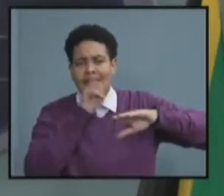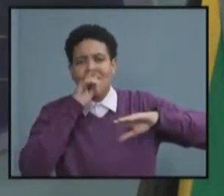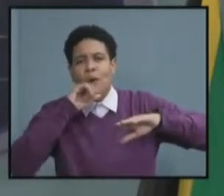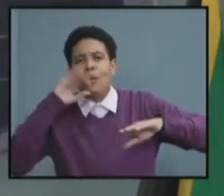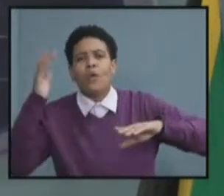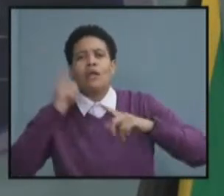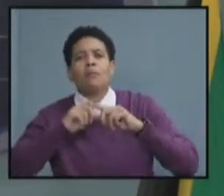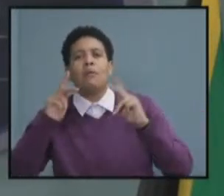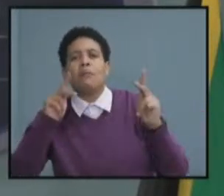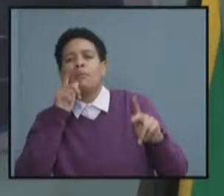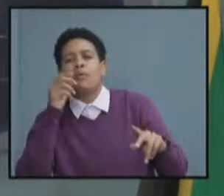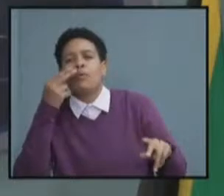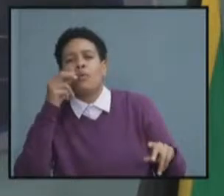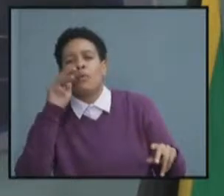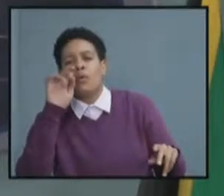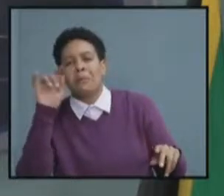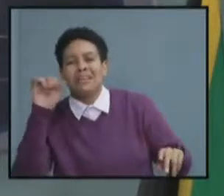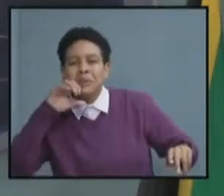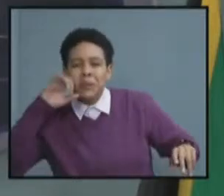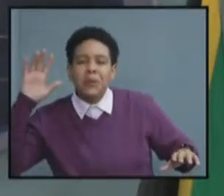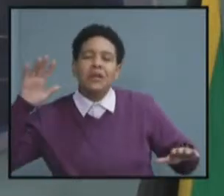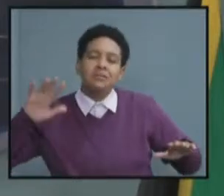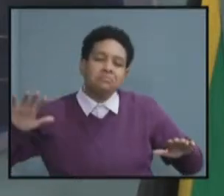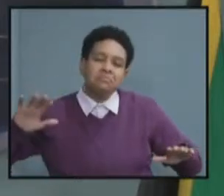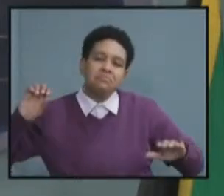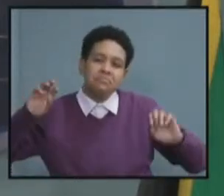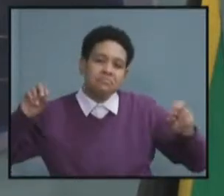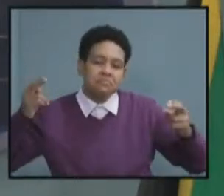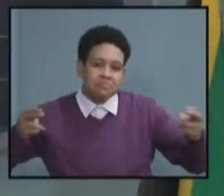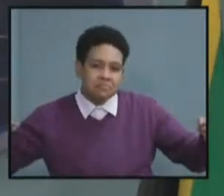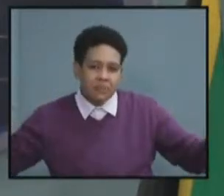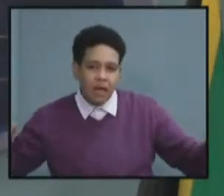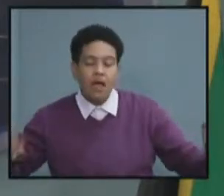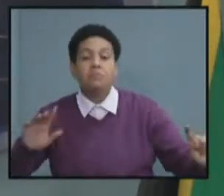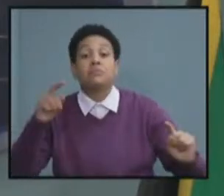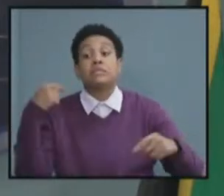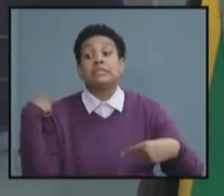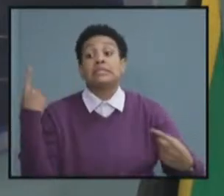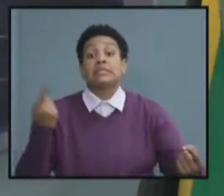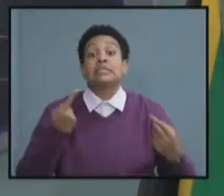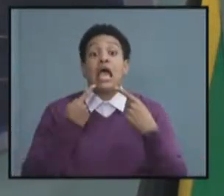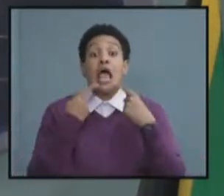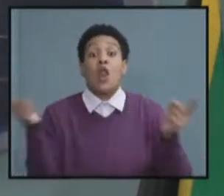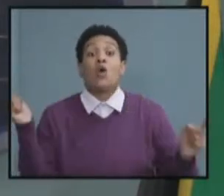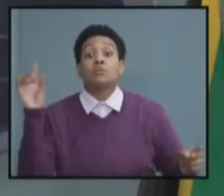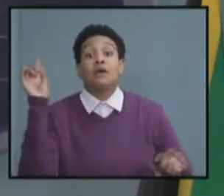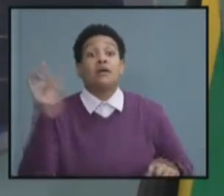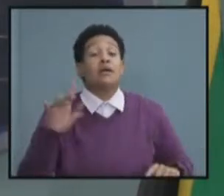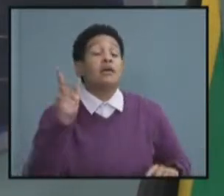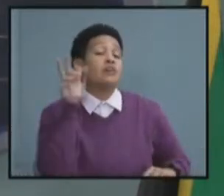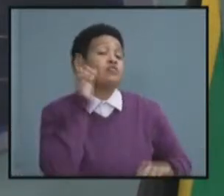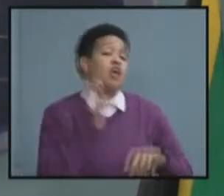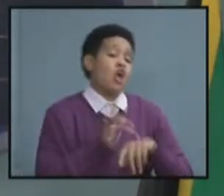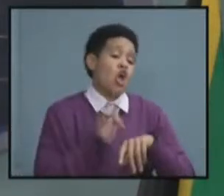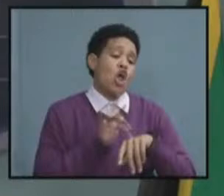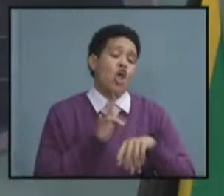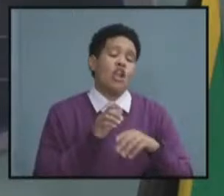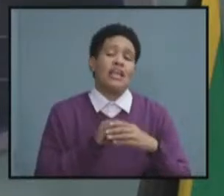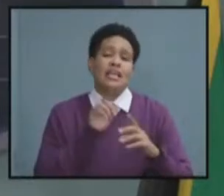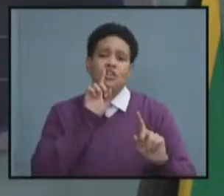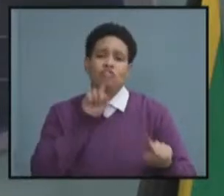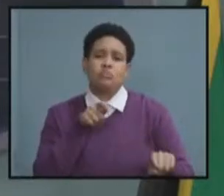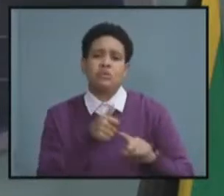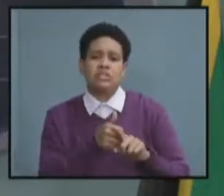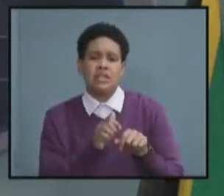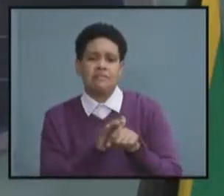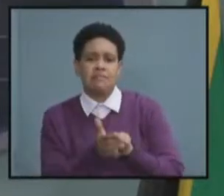say that since the announcement was made early in the response